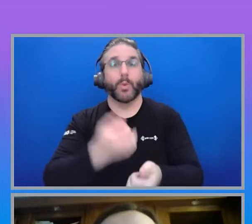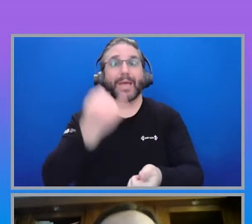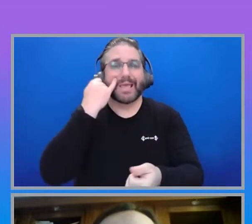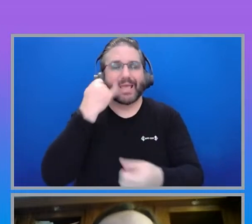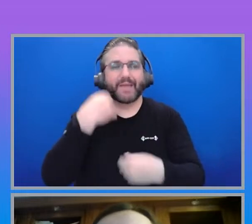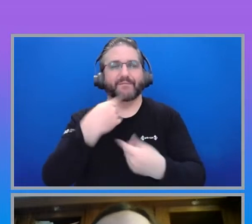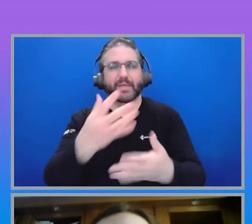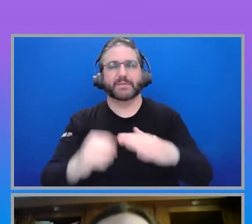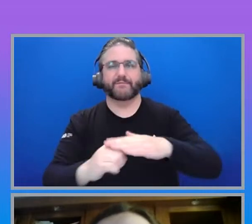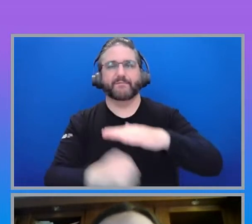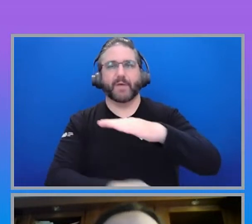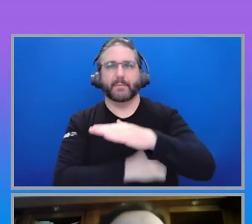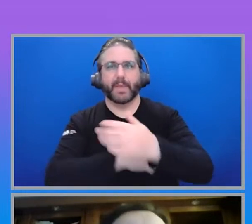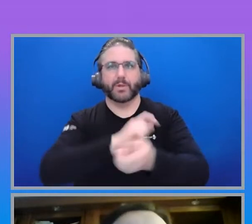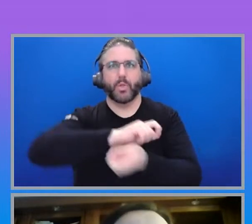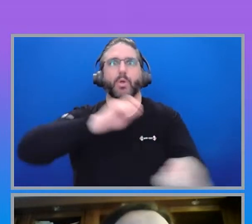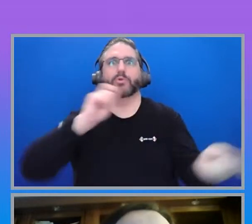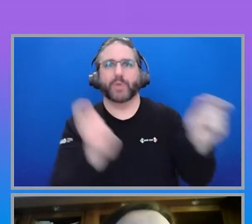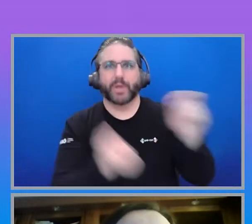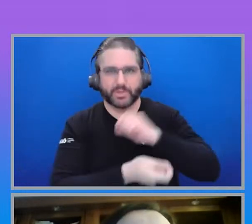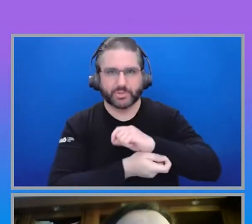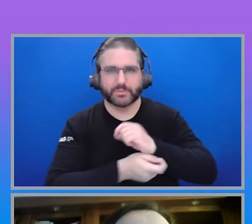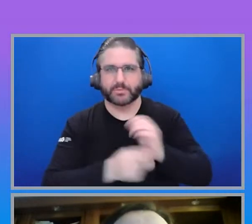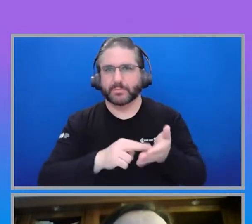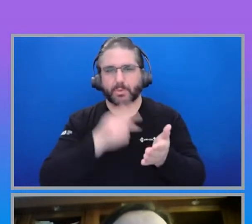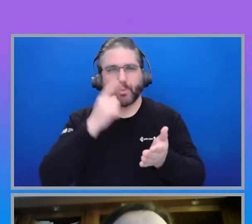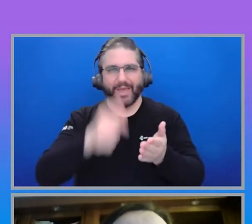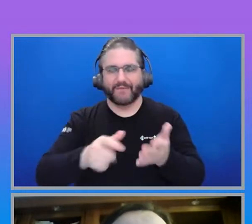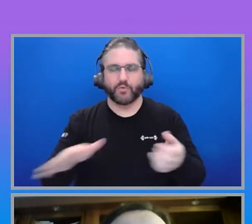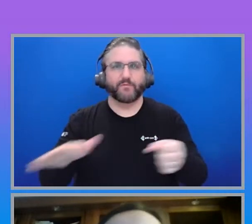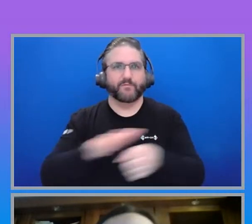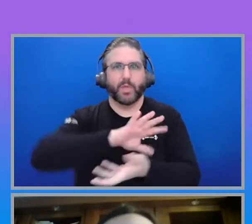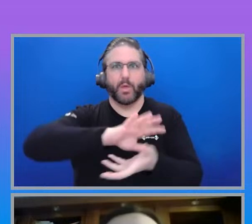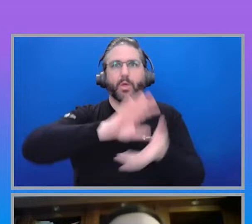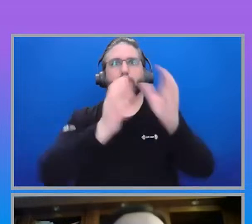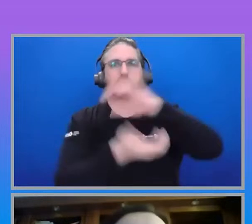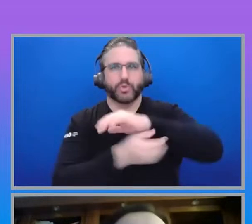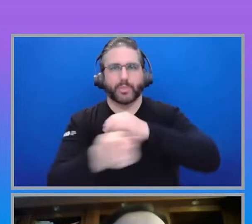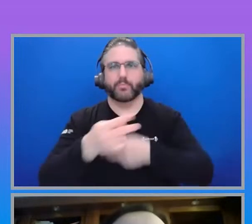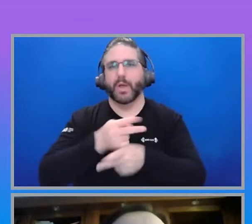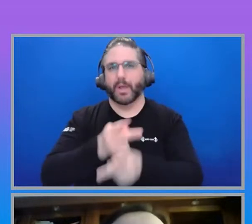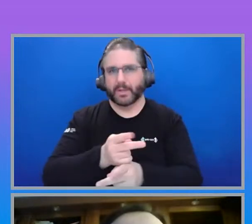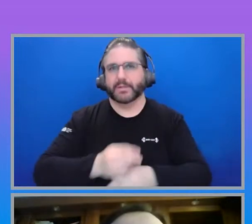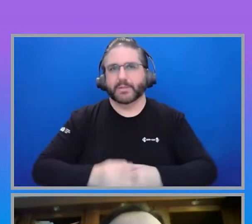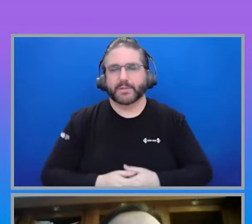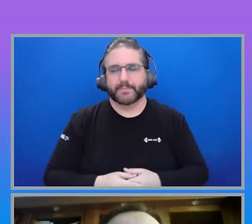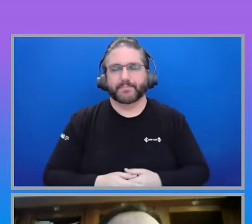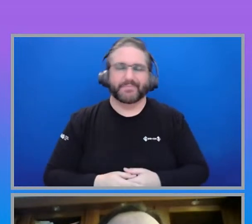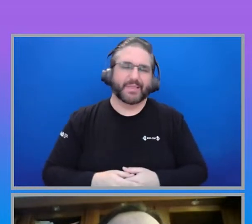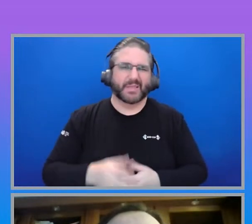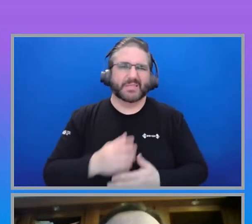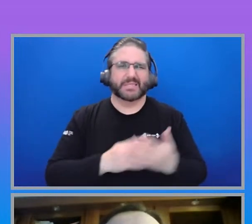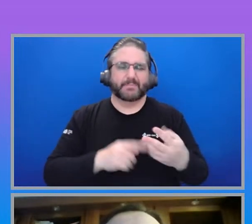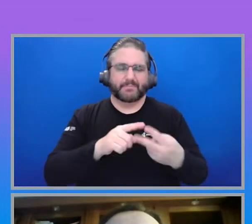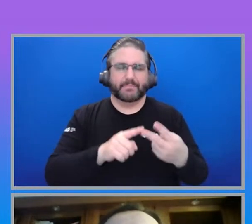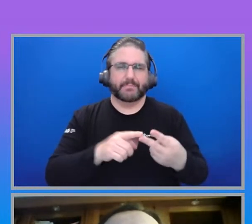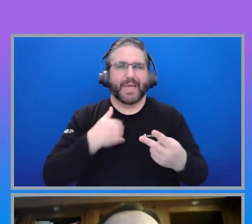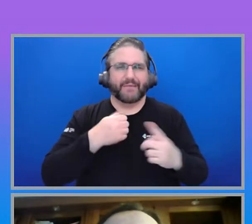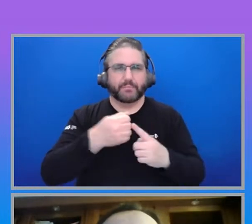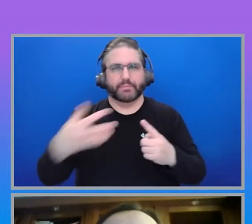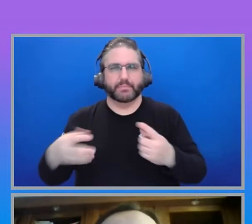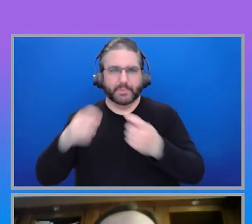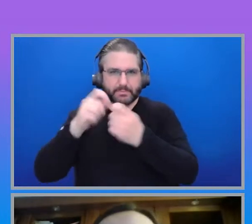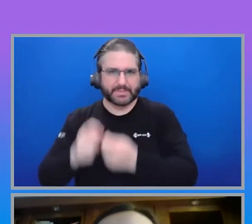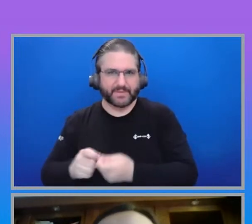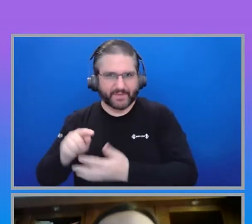applied to the extent that they do not alter fundamentally the product. But those are some specific details. Now, when it comes